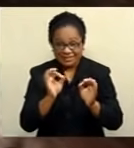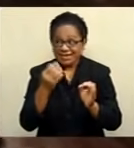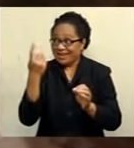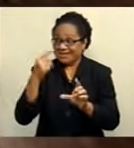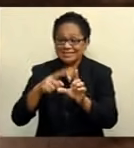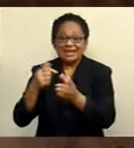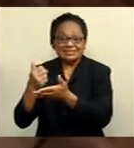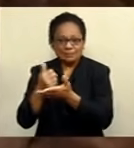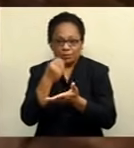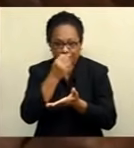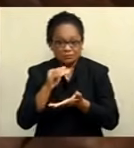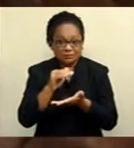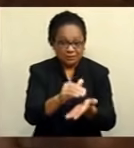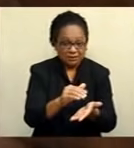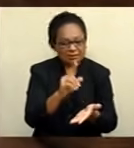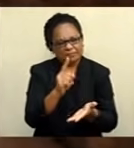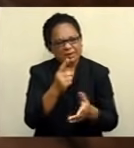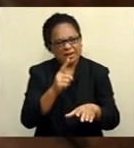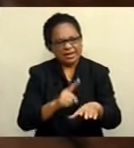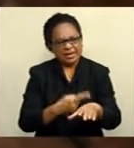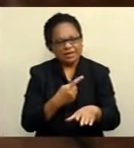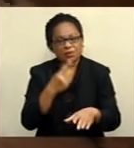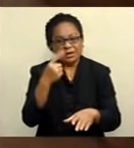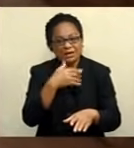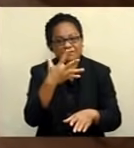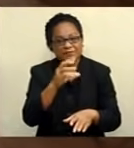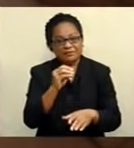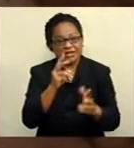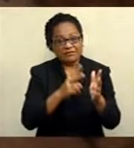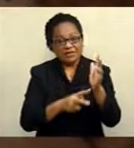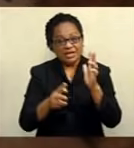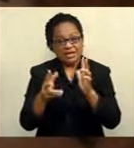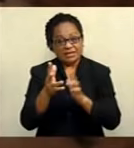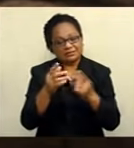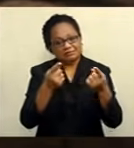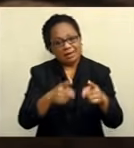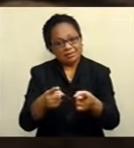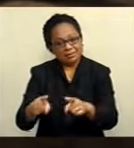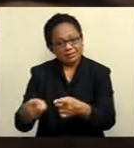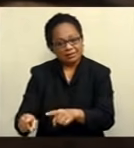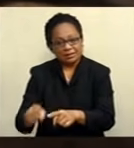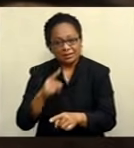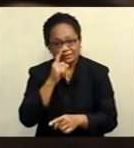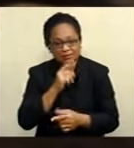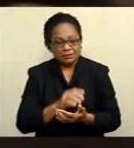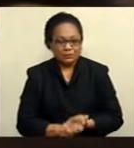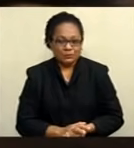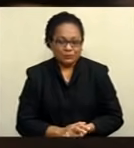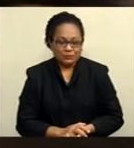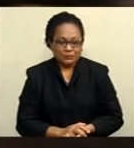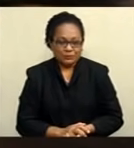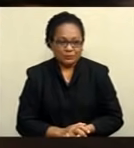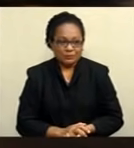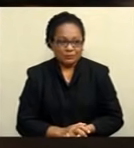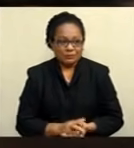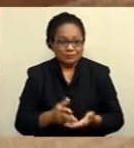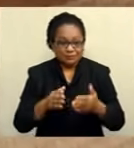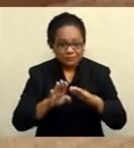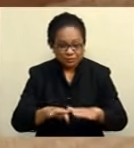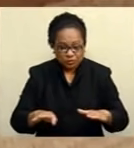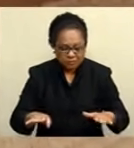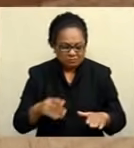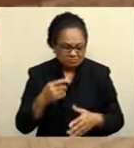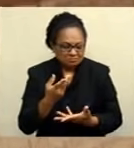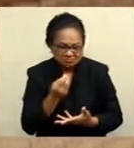year, it was too late. 150 villagers had already died. Sinazi and her 8 children make do with what